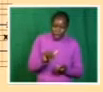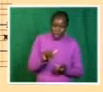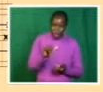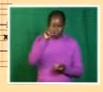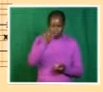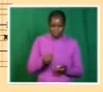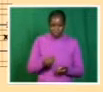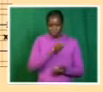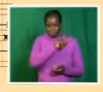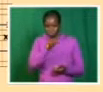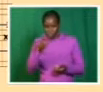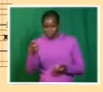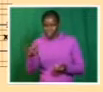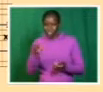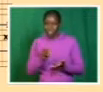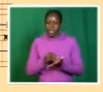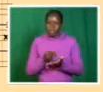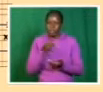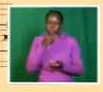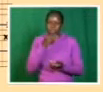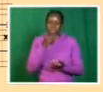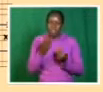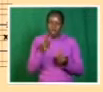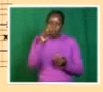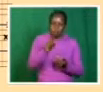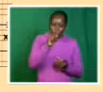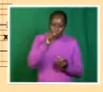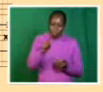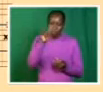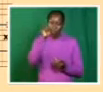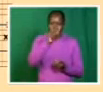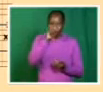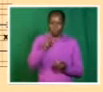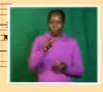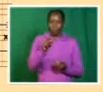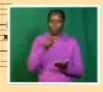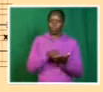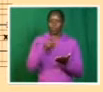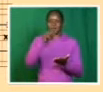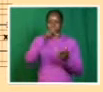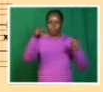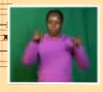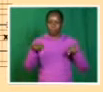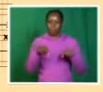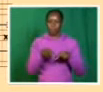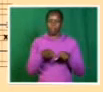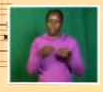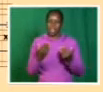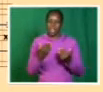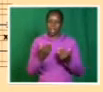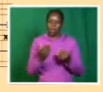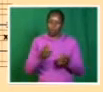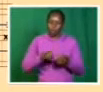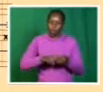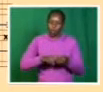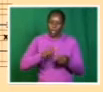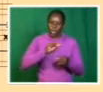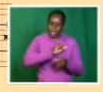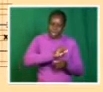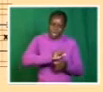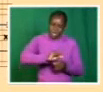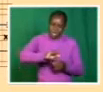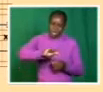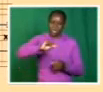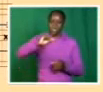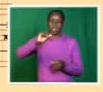I have these points, they are plotted. Then the next thing, what you do is you join these points